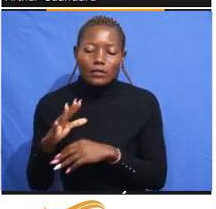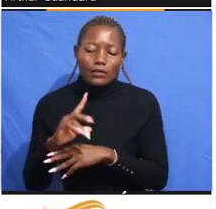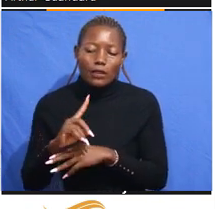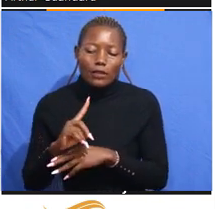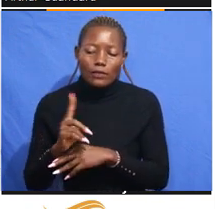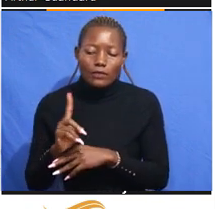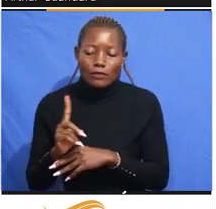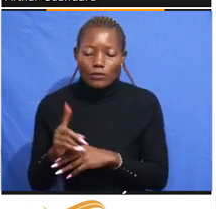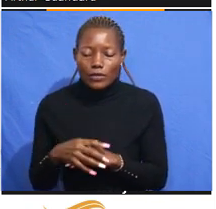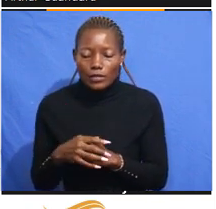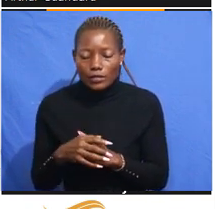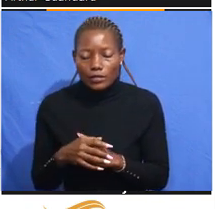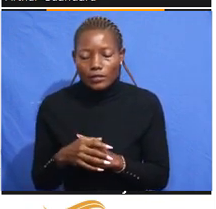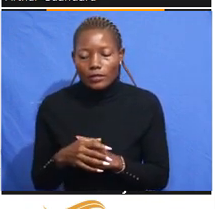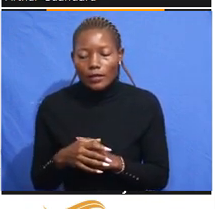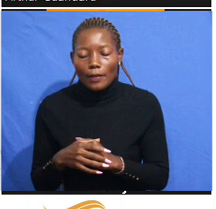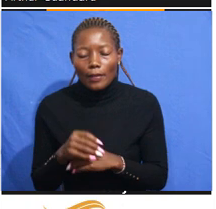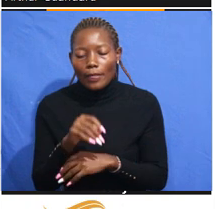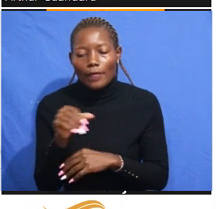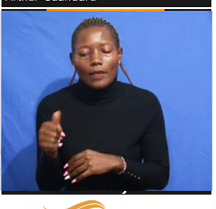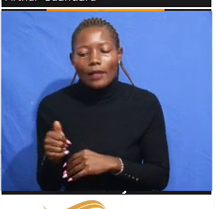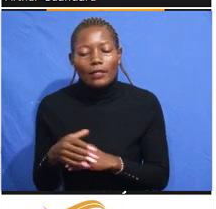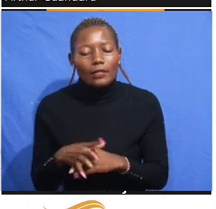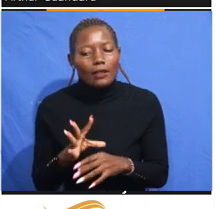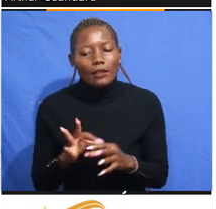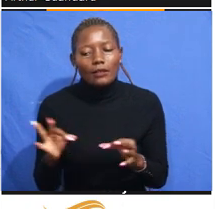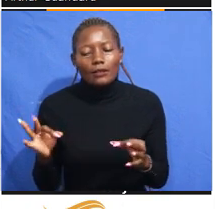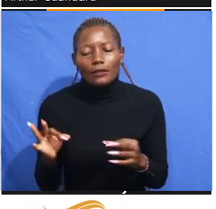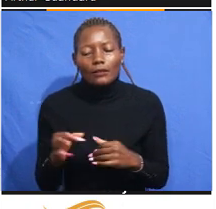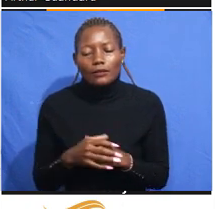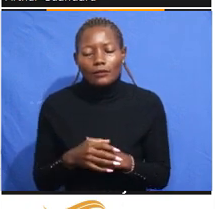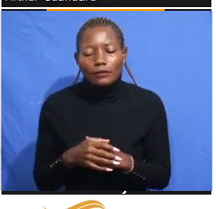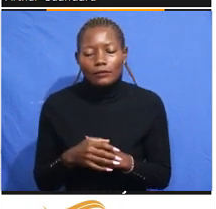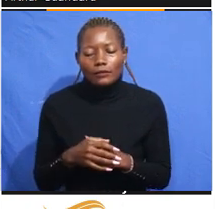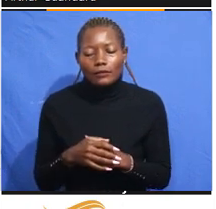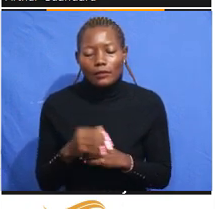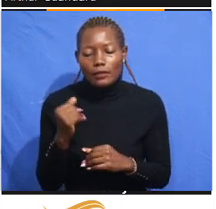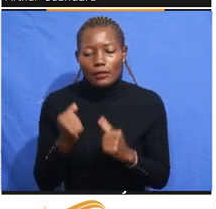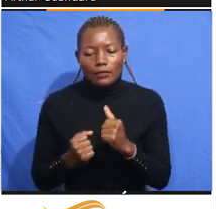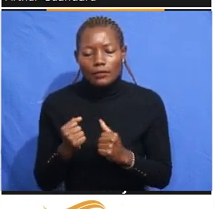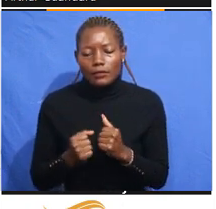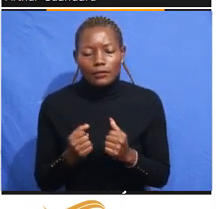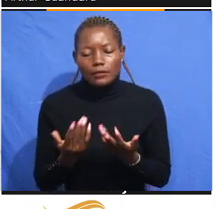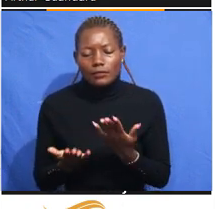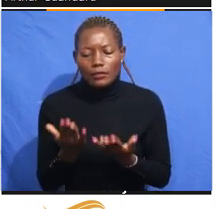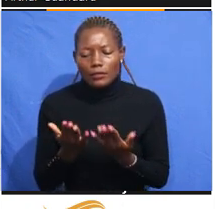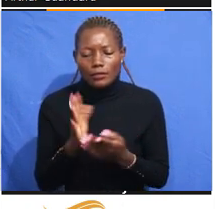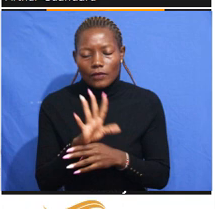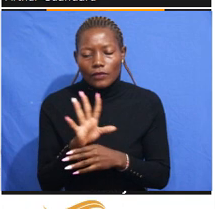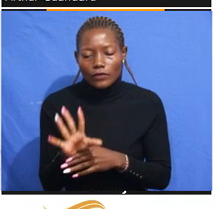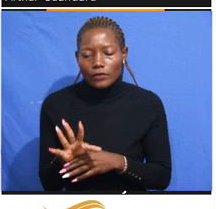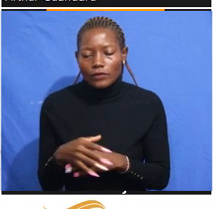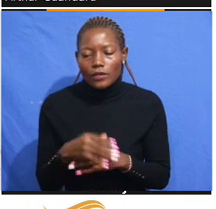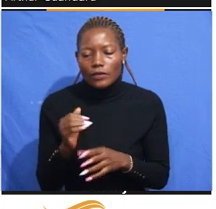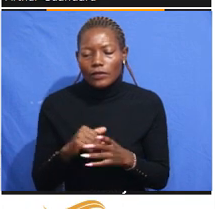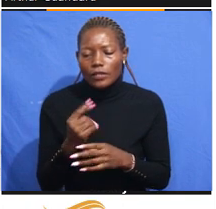these endurance athletes, could even be, the normal heart rate could be even 55 per